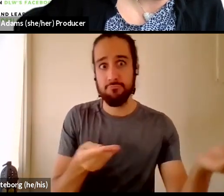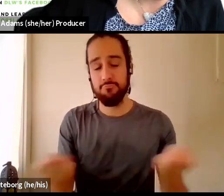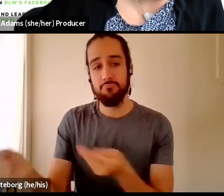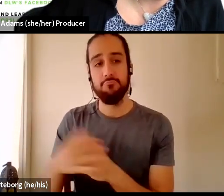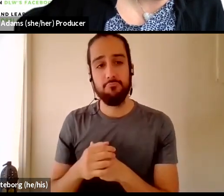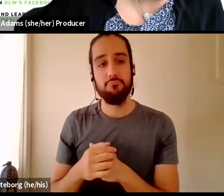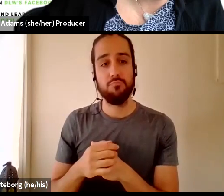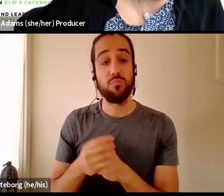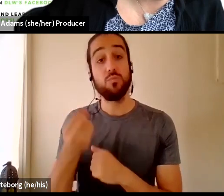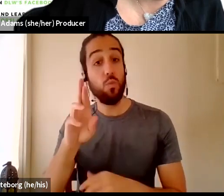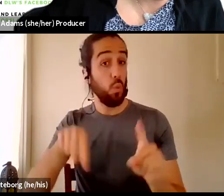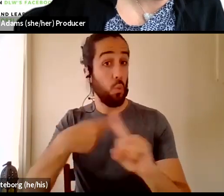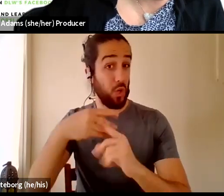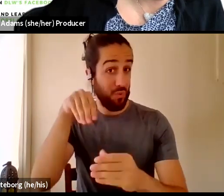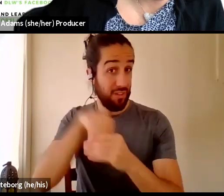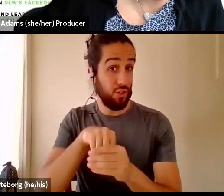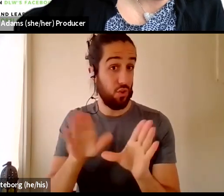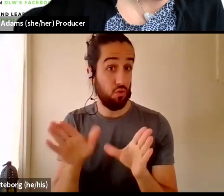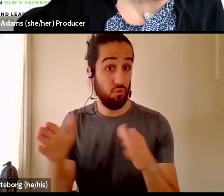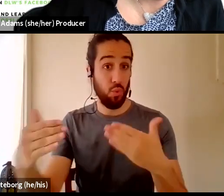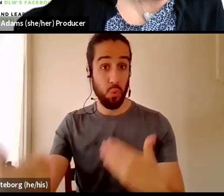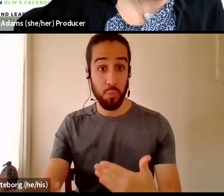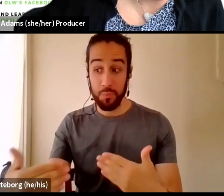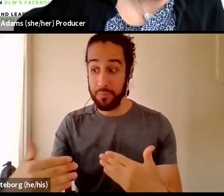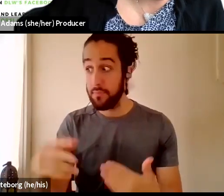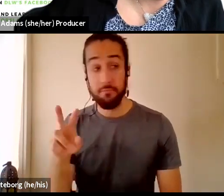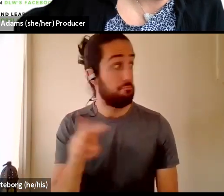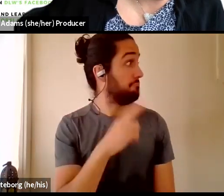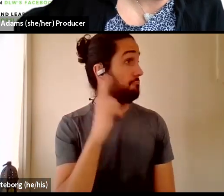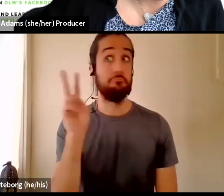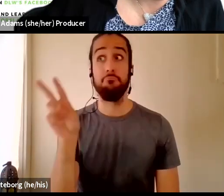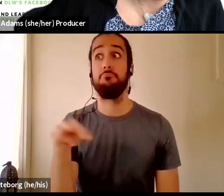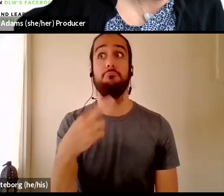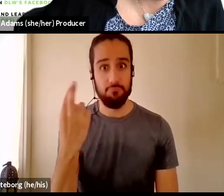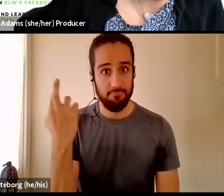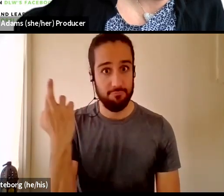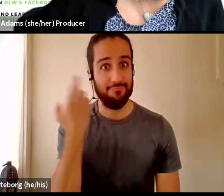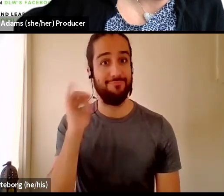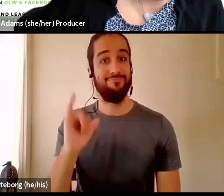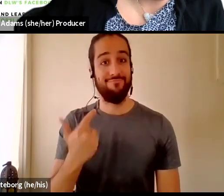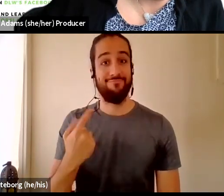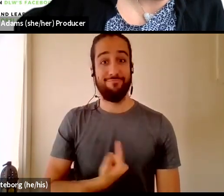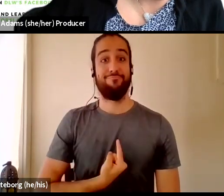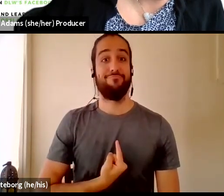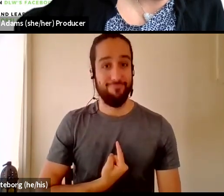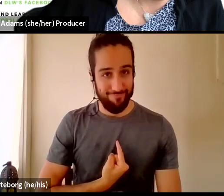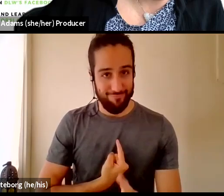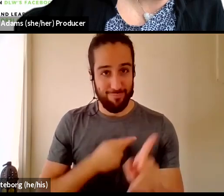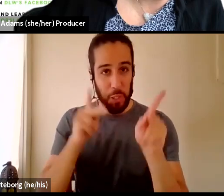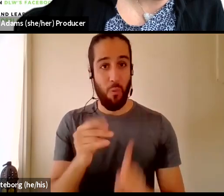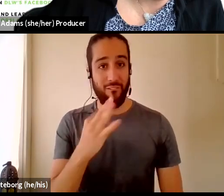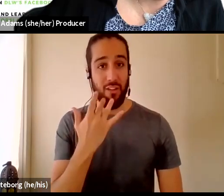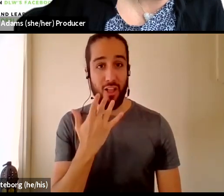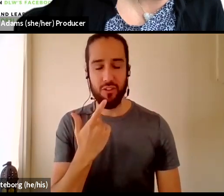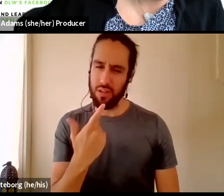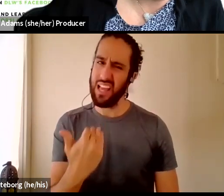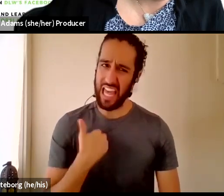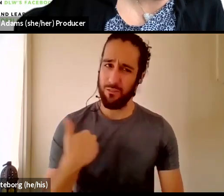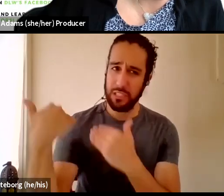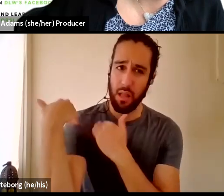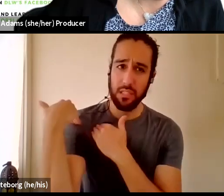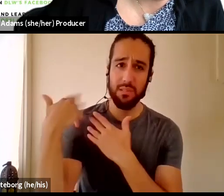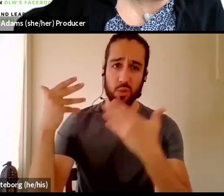when you're in a room and you discover you're the only person of color, like there's a responsibility to speak up